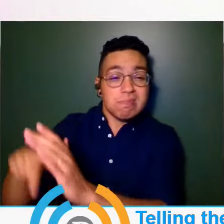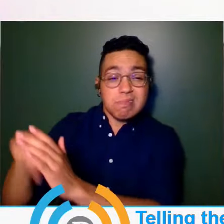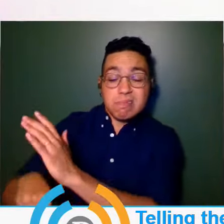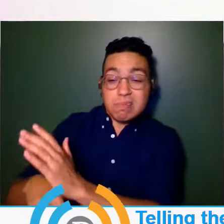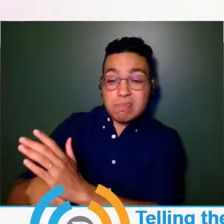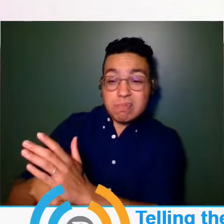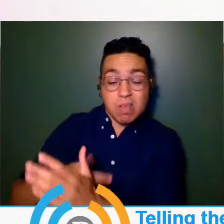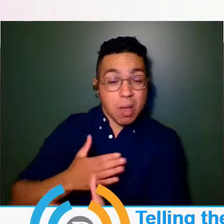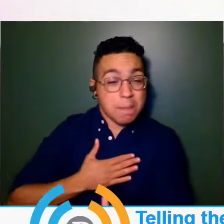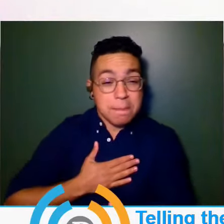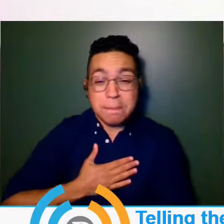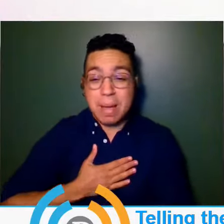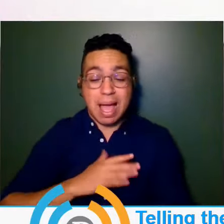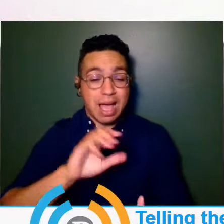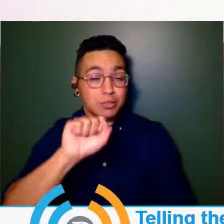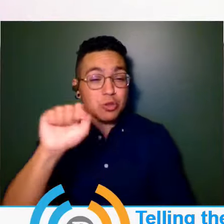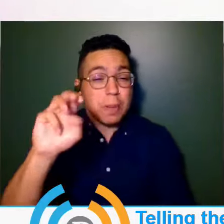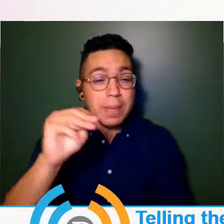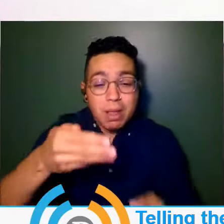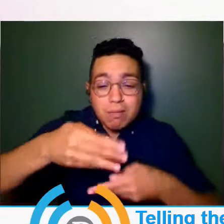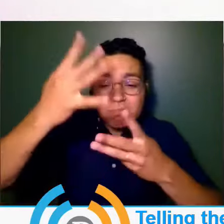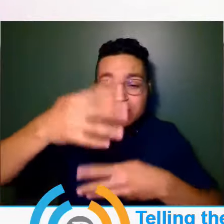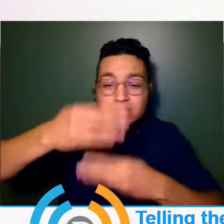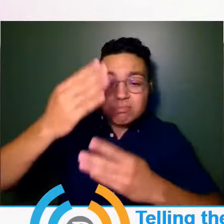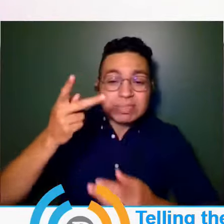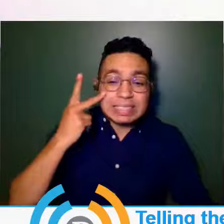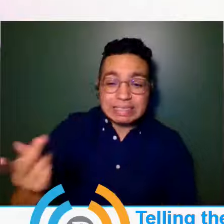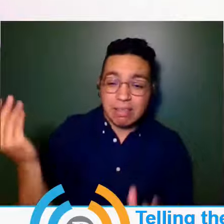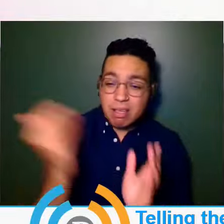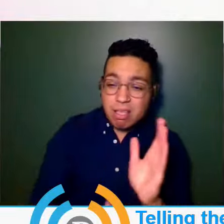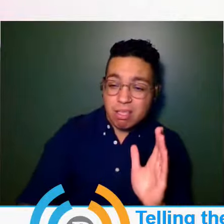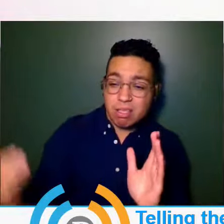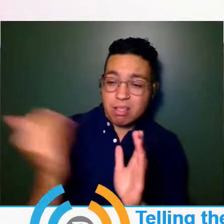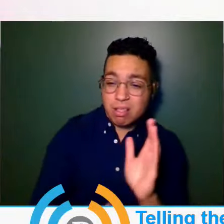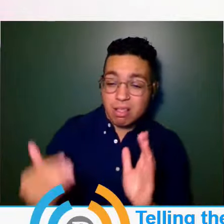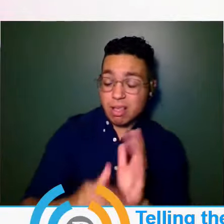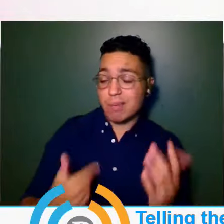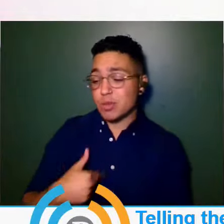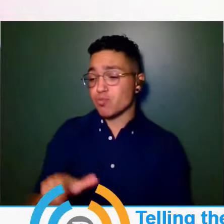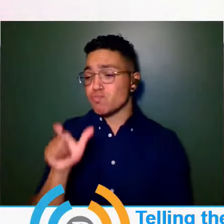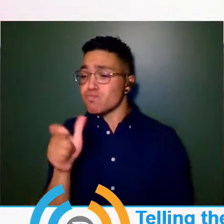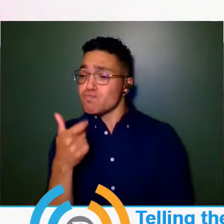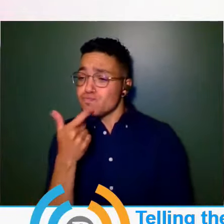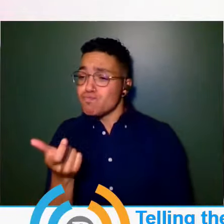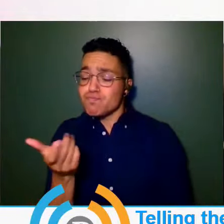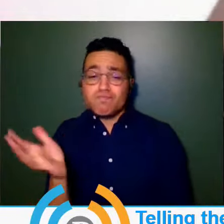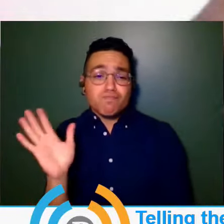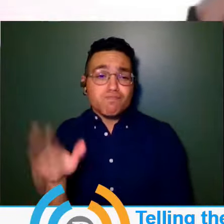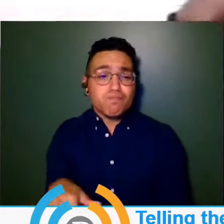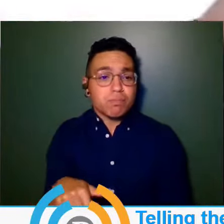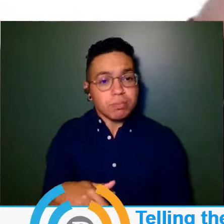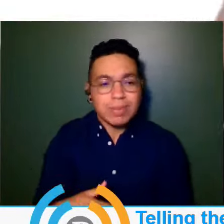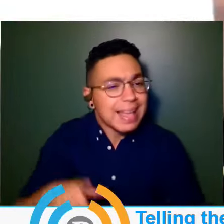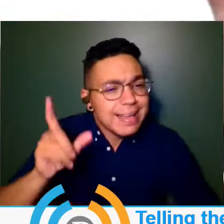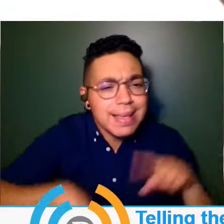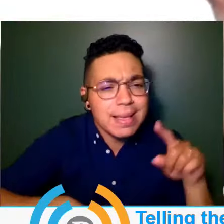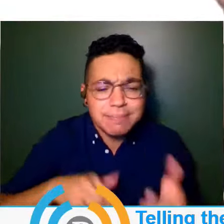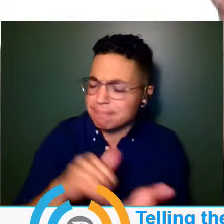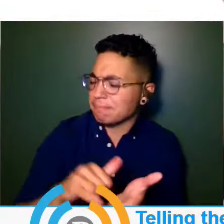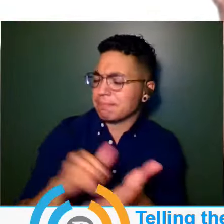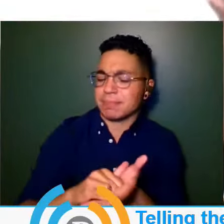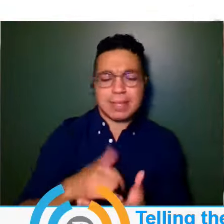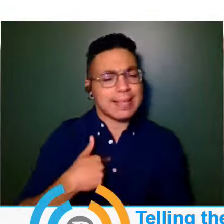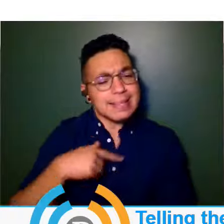I just like can't. And I, for me, like I think of it kind